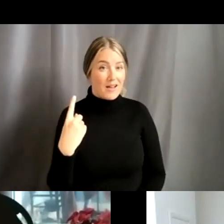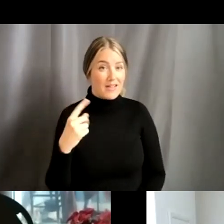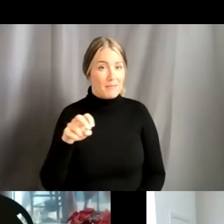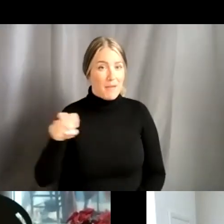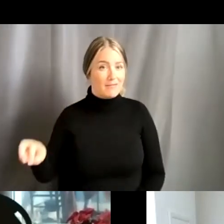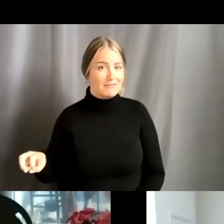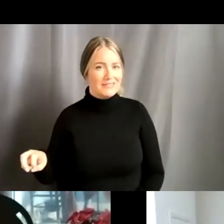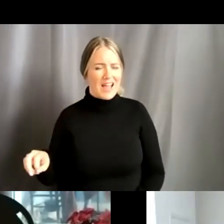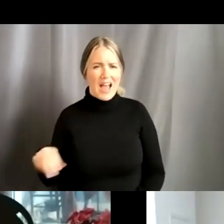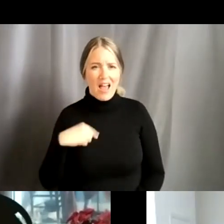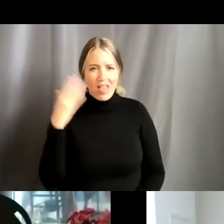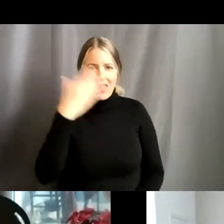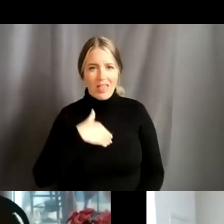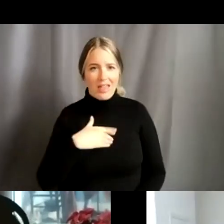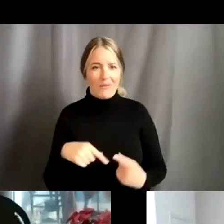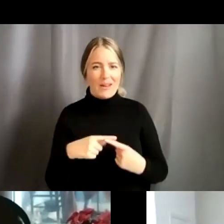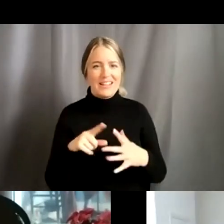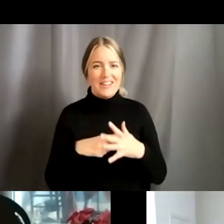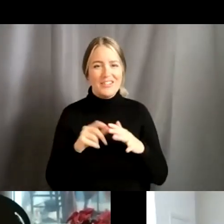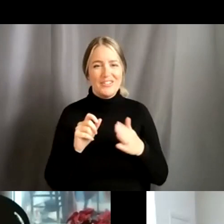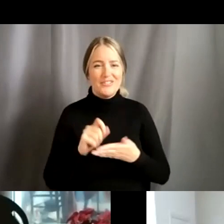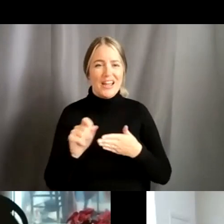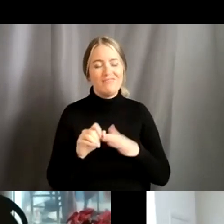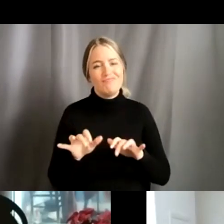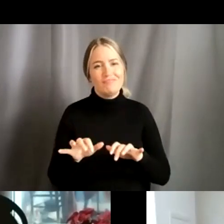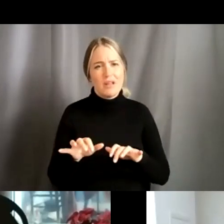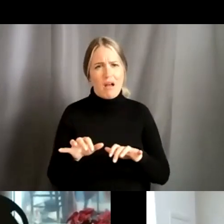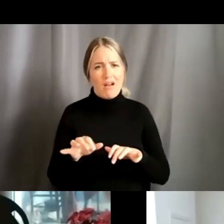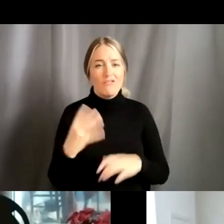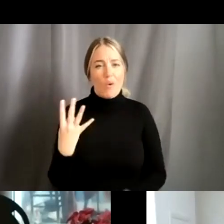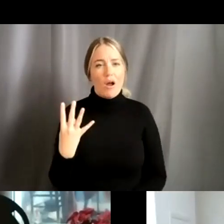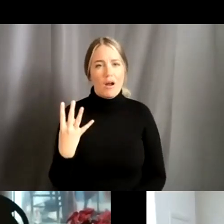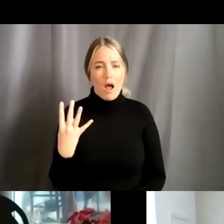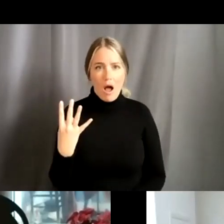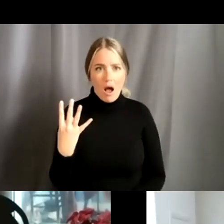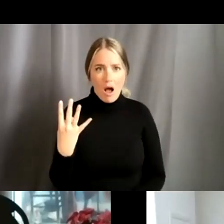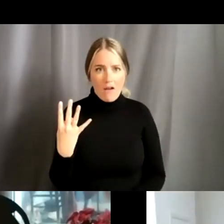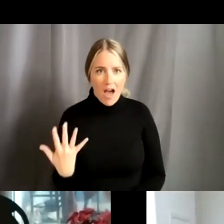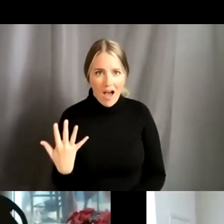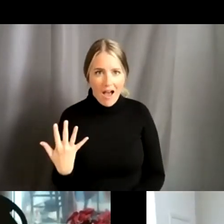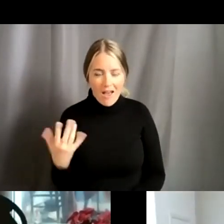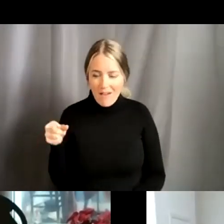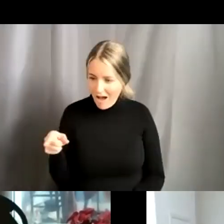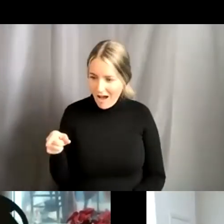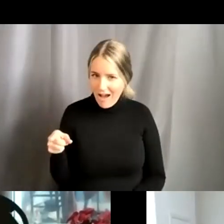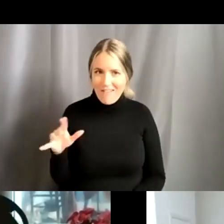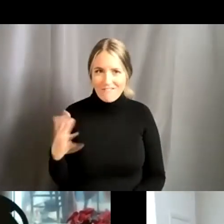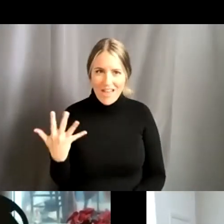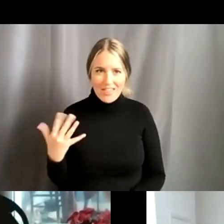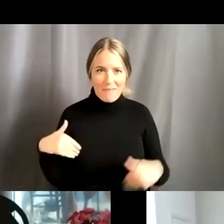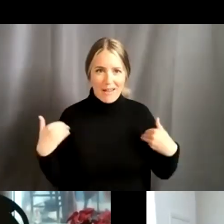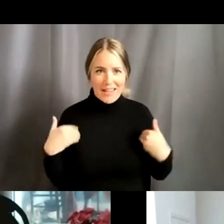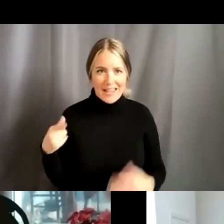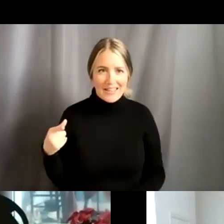I didn't notice at first when I started to write it. It was 4, and then wait, there's a 5th monkey if you just